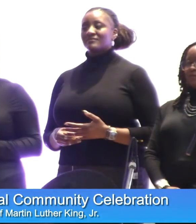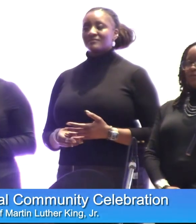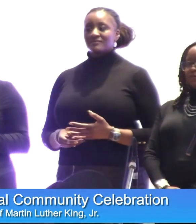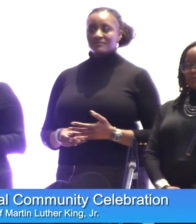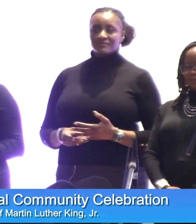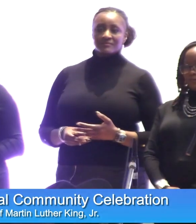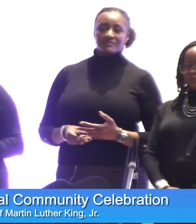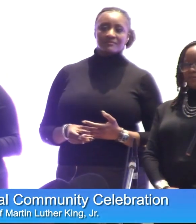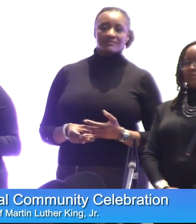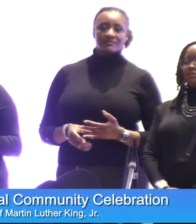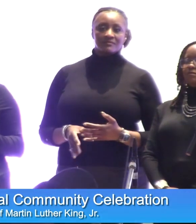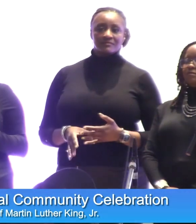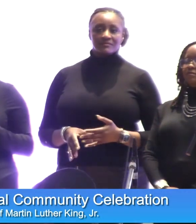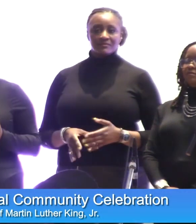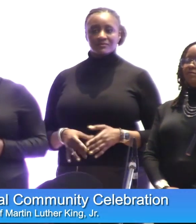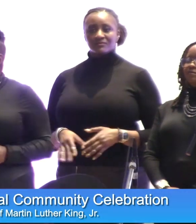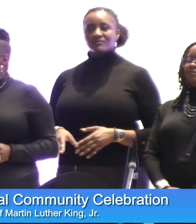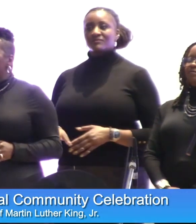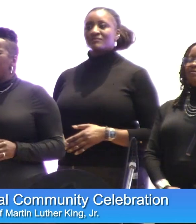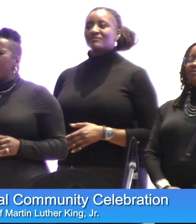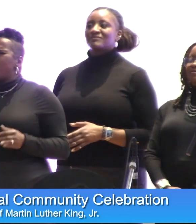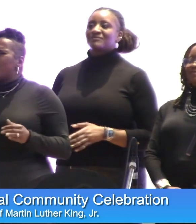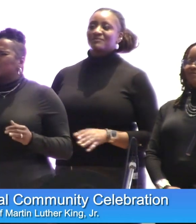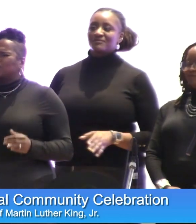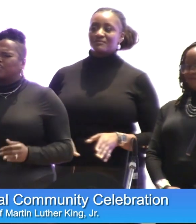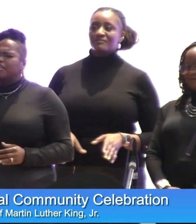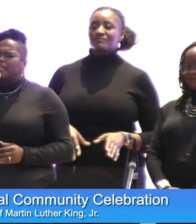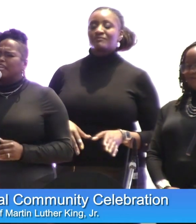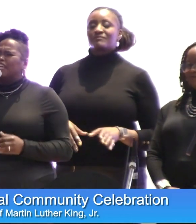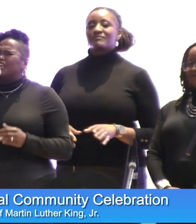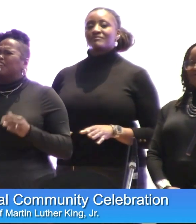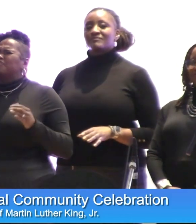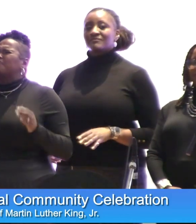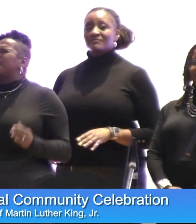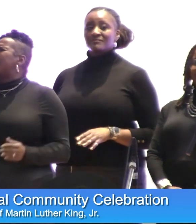liberty. Let our rejoicing